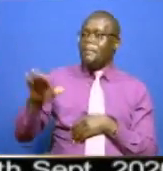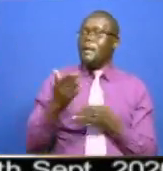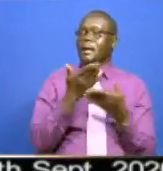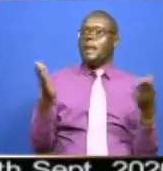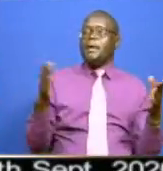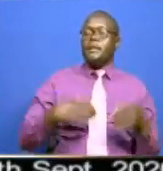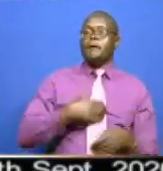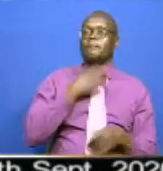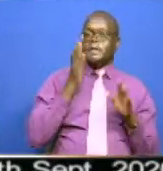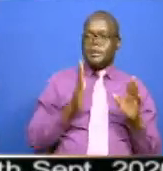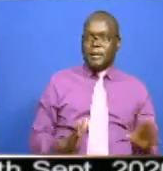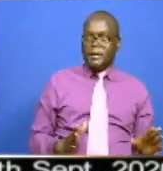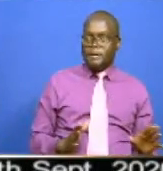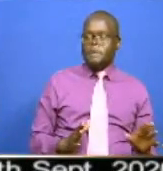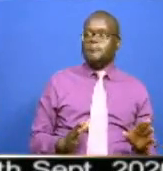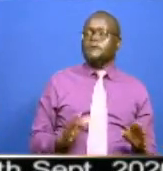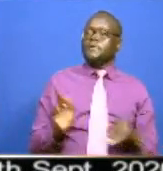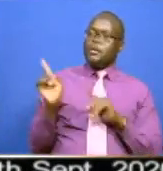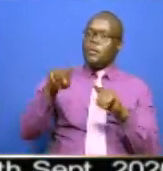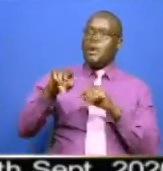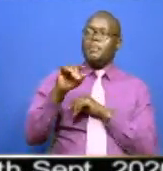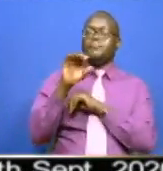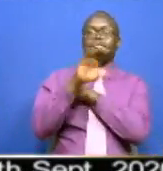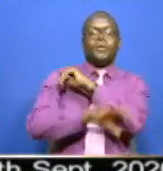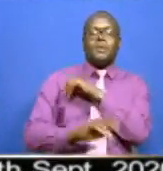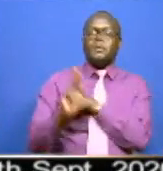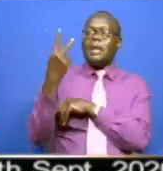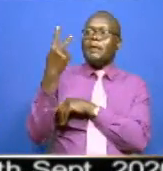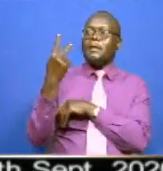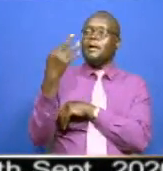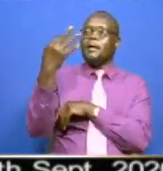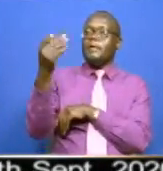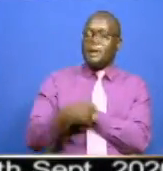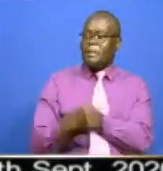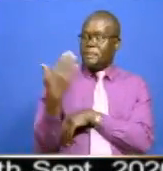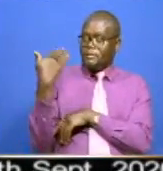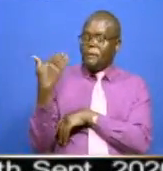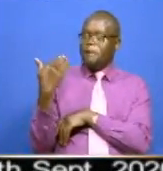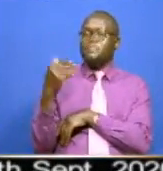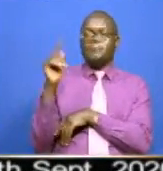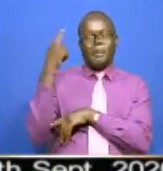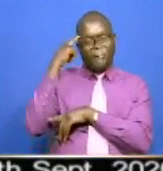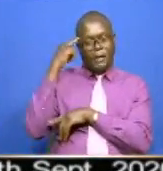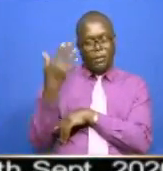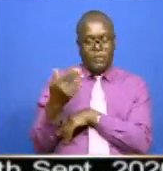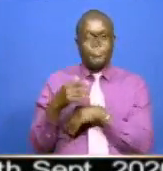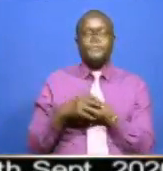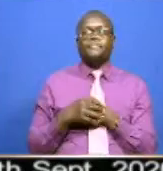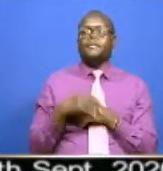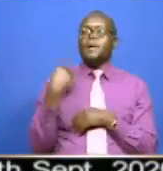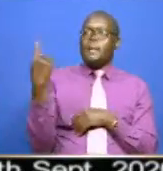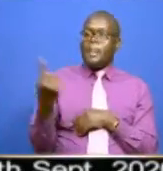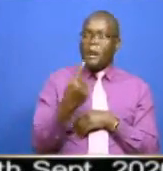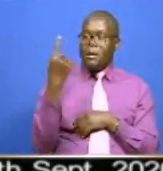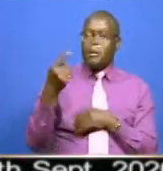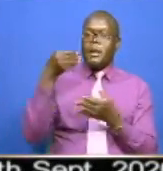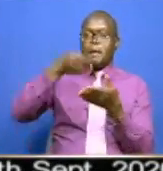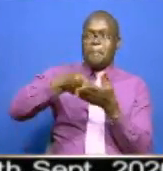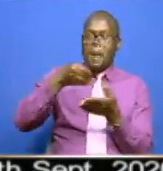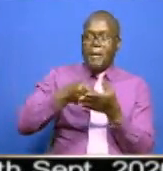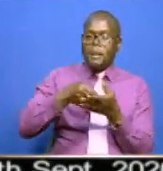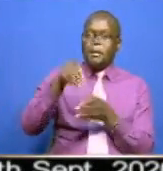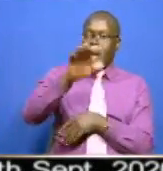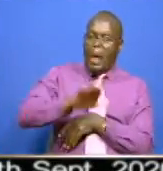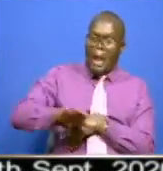visitor to this country in the last 3 months will think that the only revenue available for this